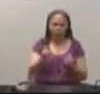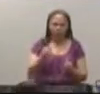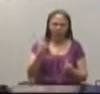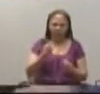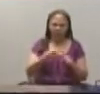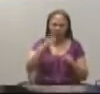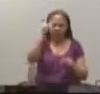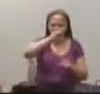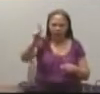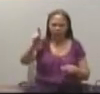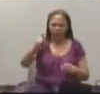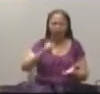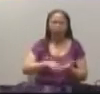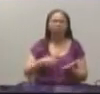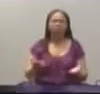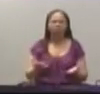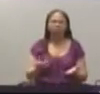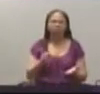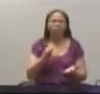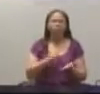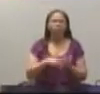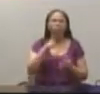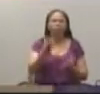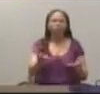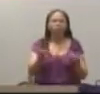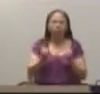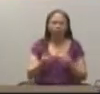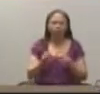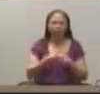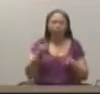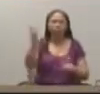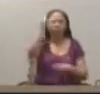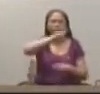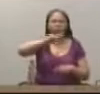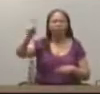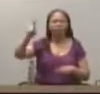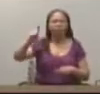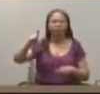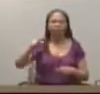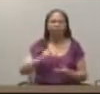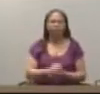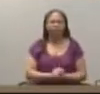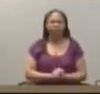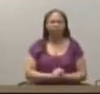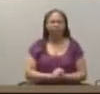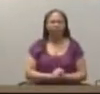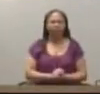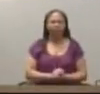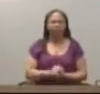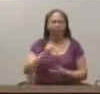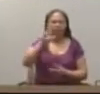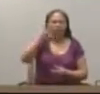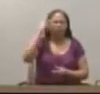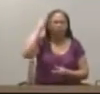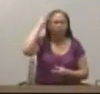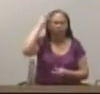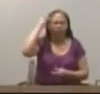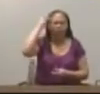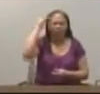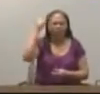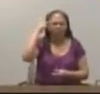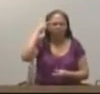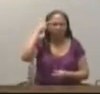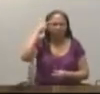What is the gift that you want from the Lord? What do you want to take? I want you to, in your mind, put